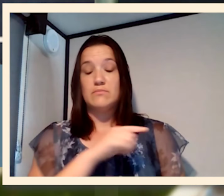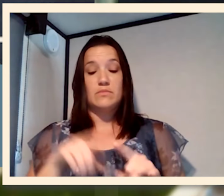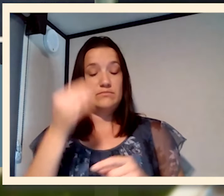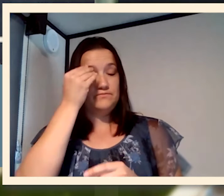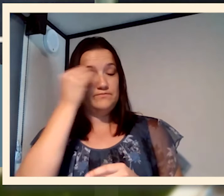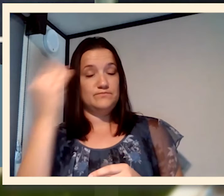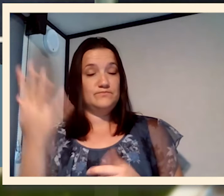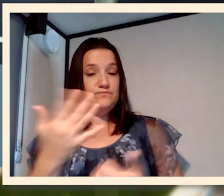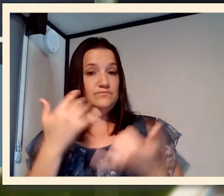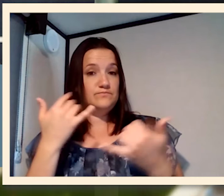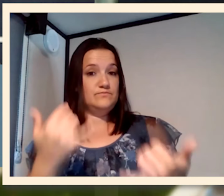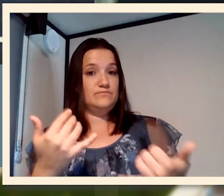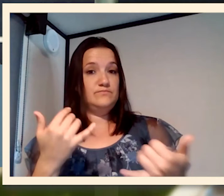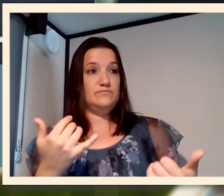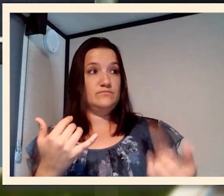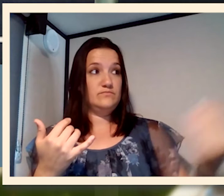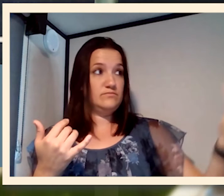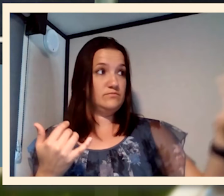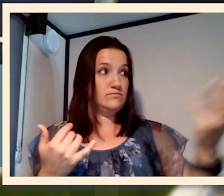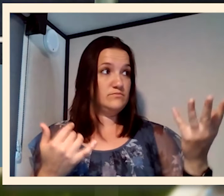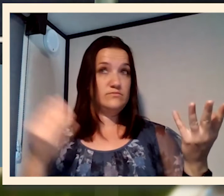But as of today,